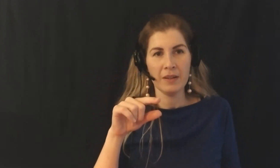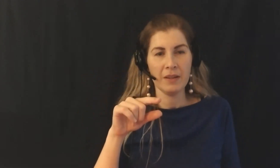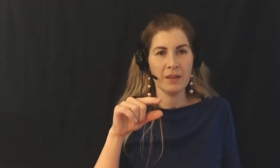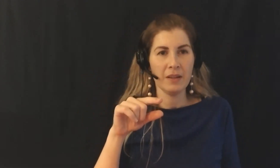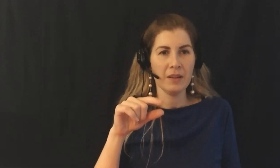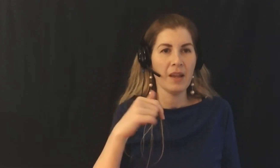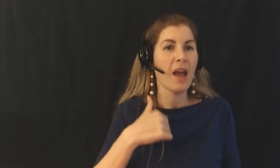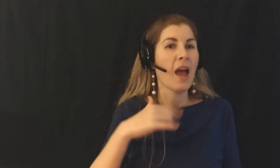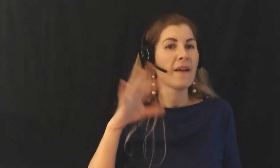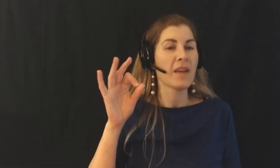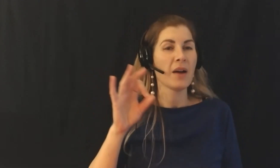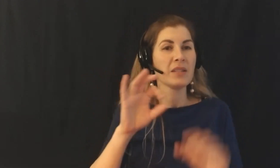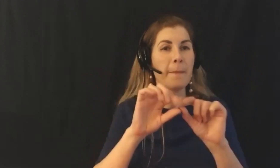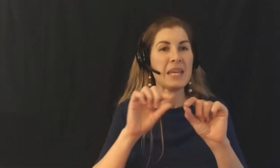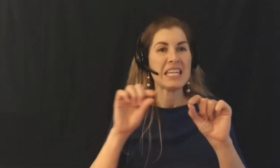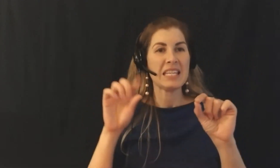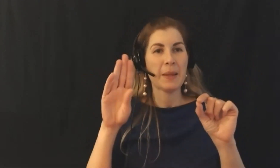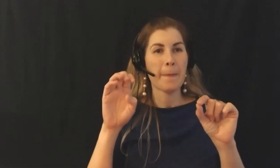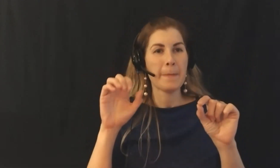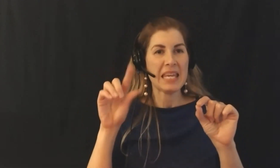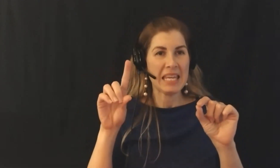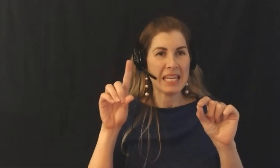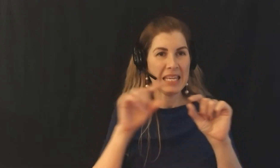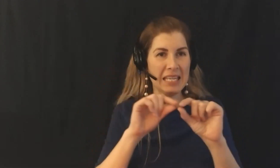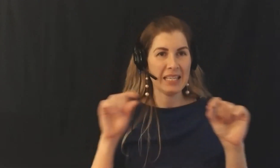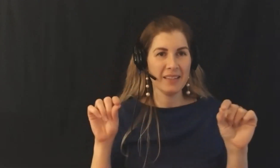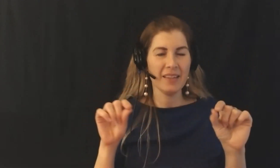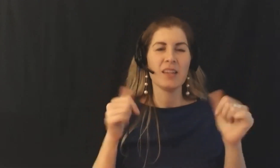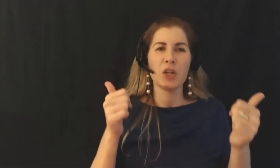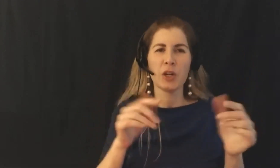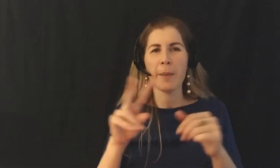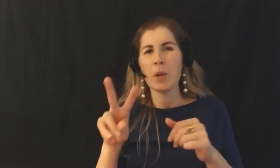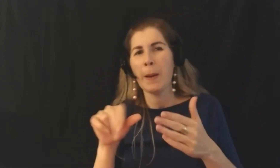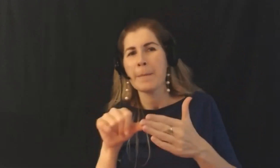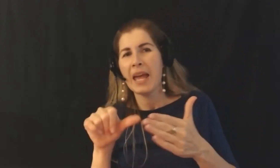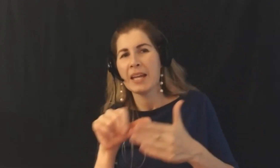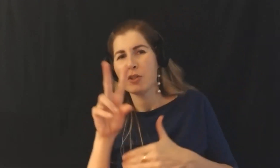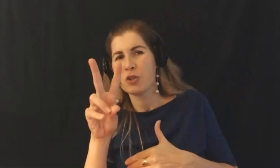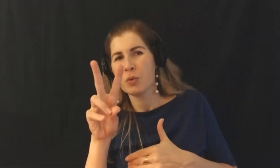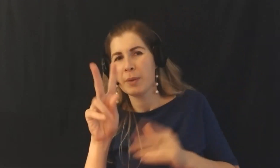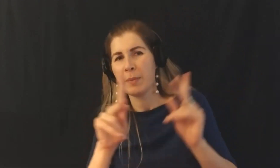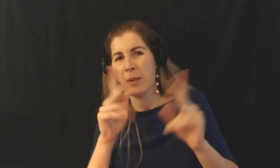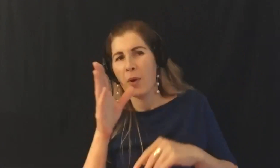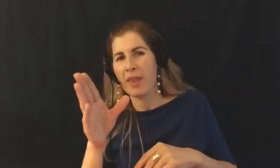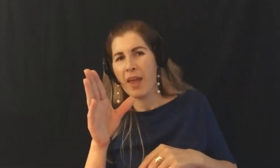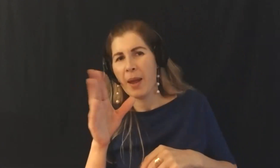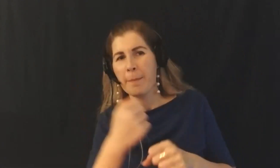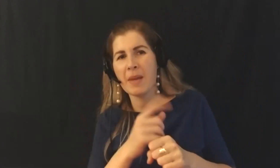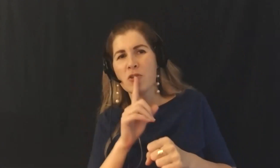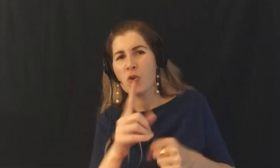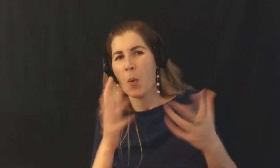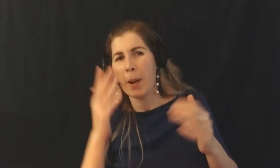I found some beads. Excellent. I'm going to go to page 2 because I see there's also people on that screen. I want to make sure I'm not missing